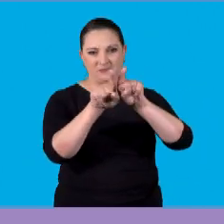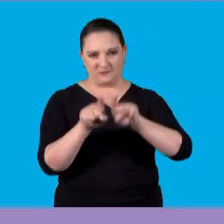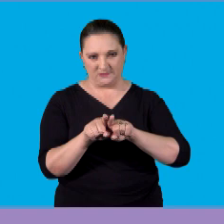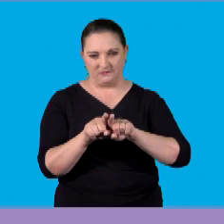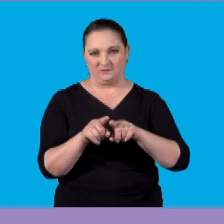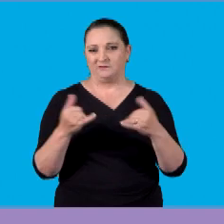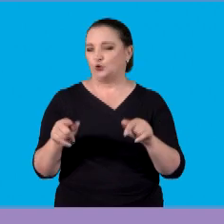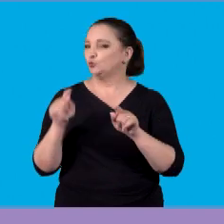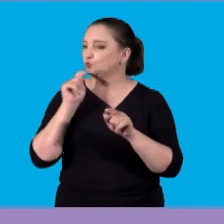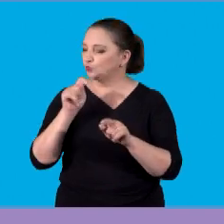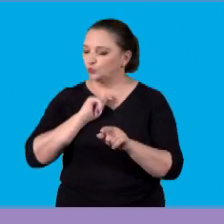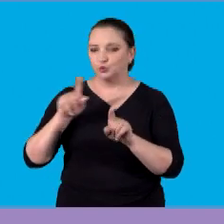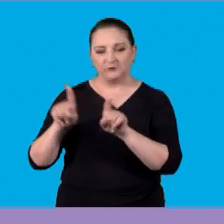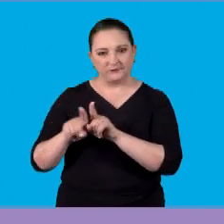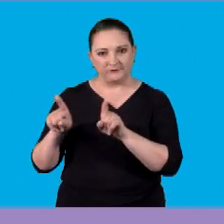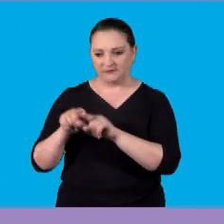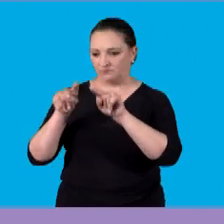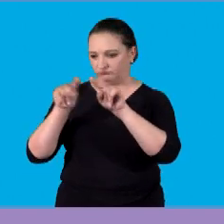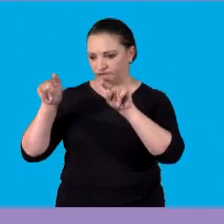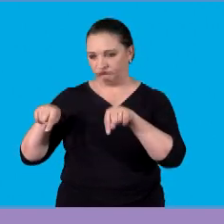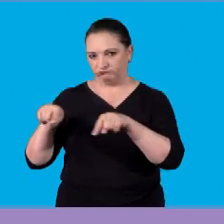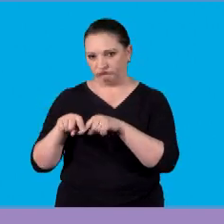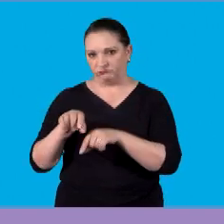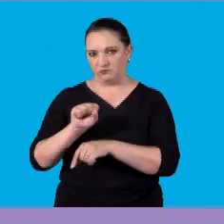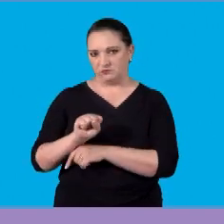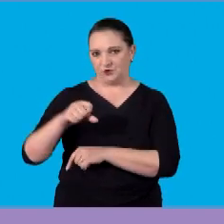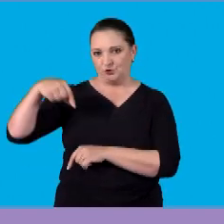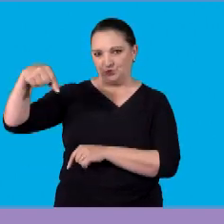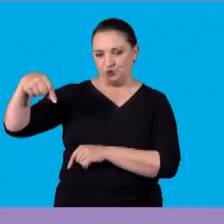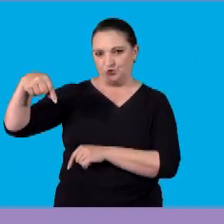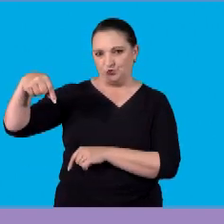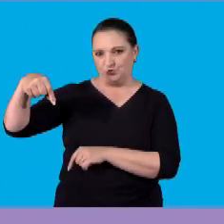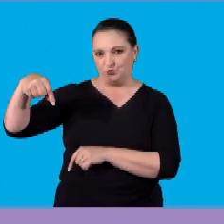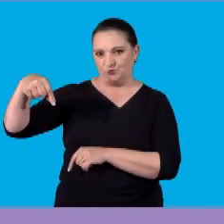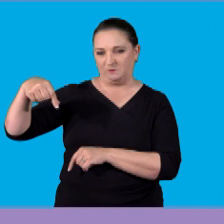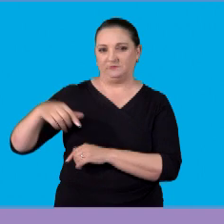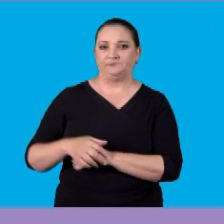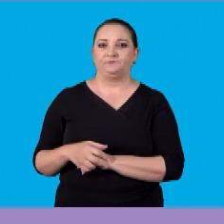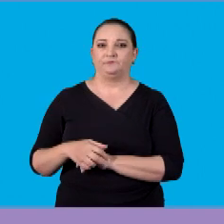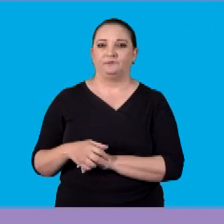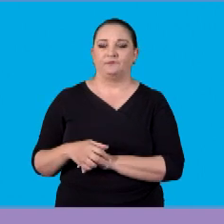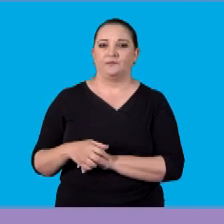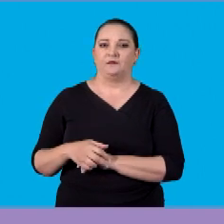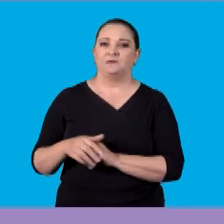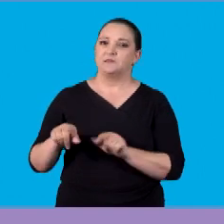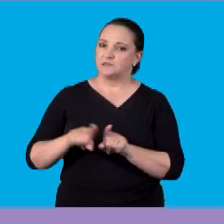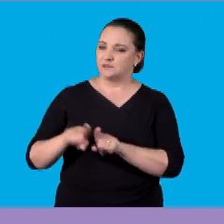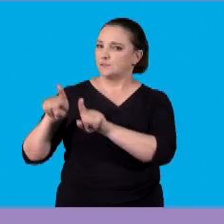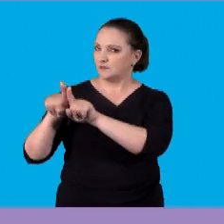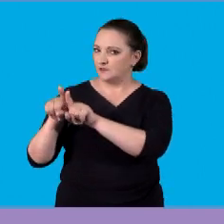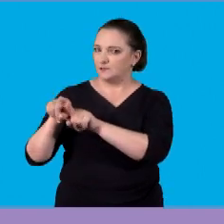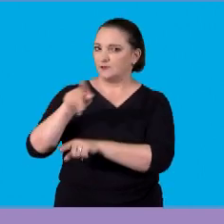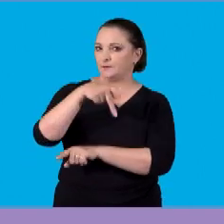said with a square as well, because we can say that SQ bisects angle S and angle